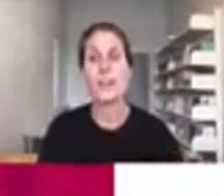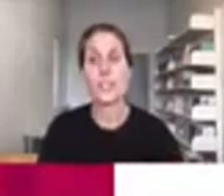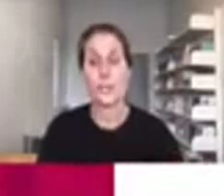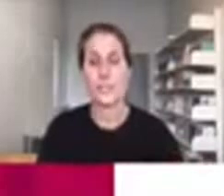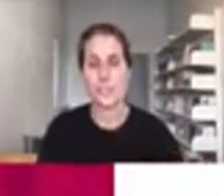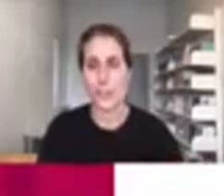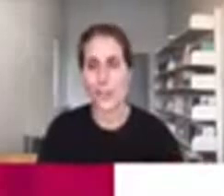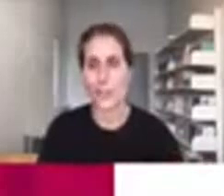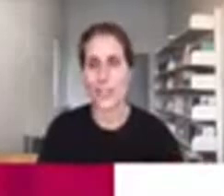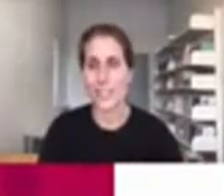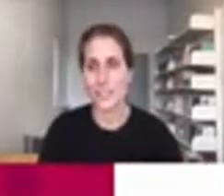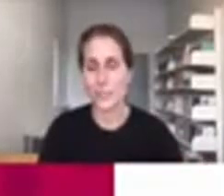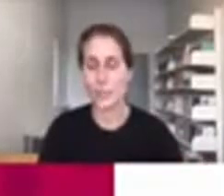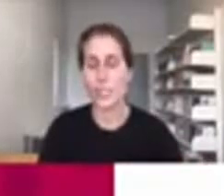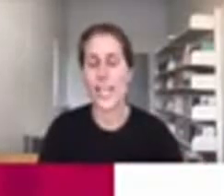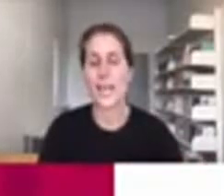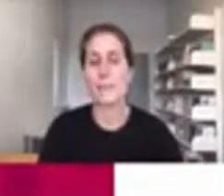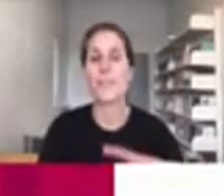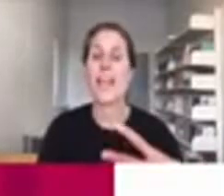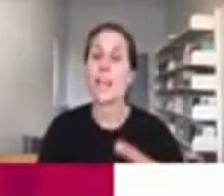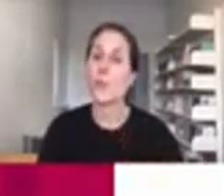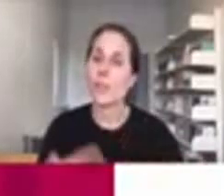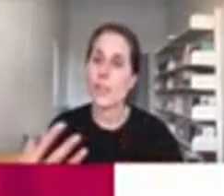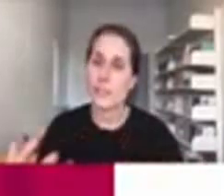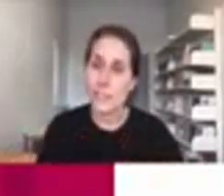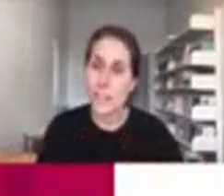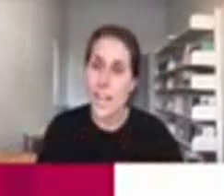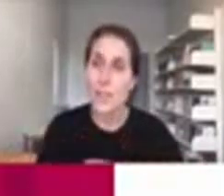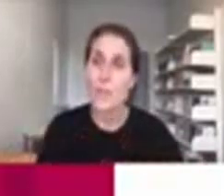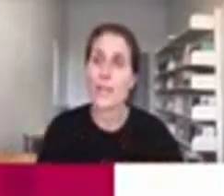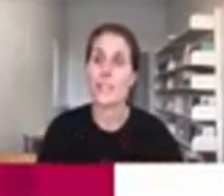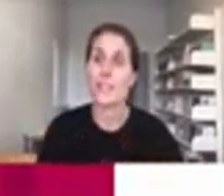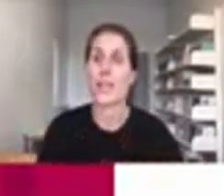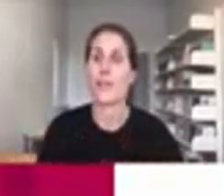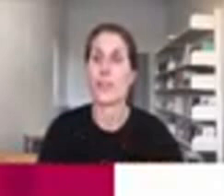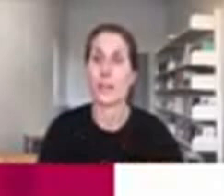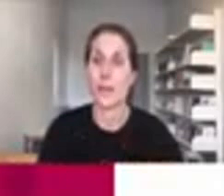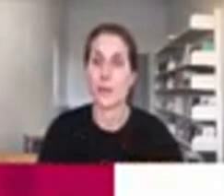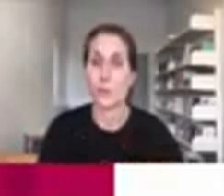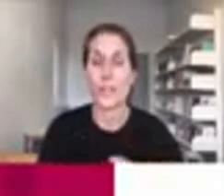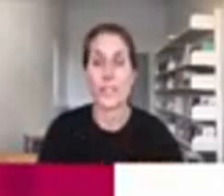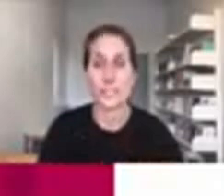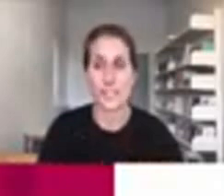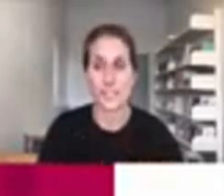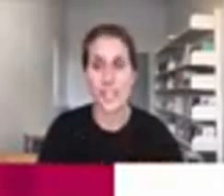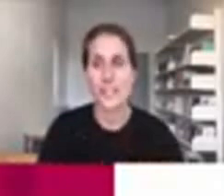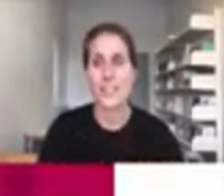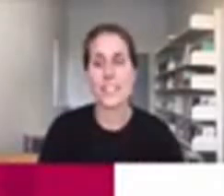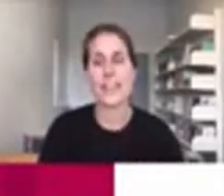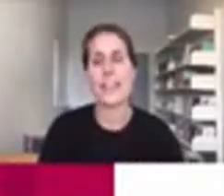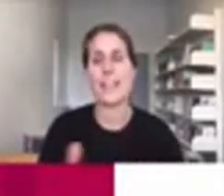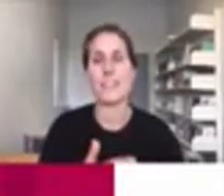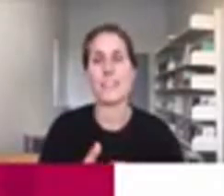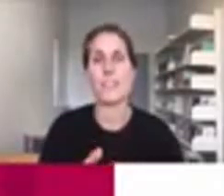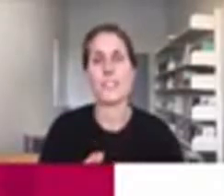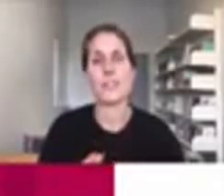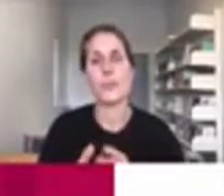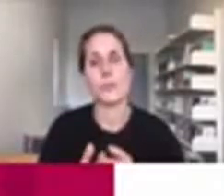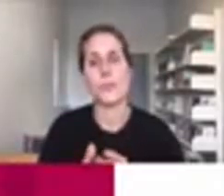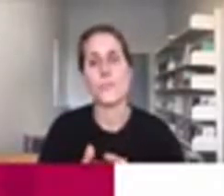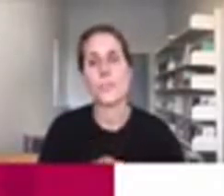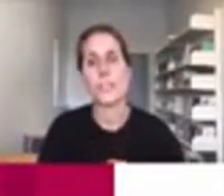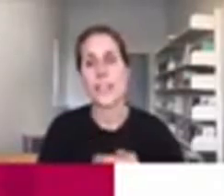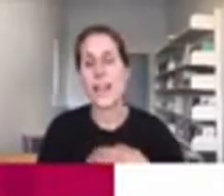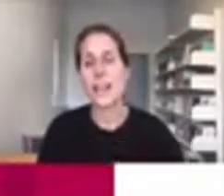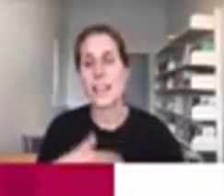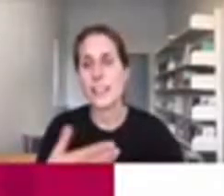way to be structuring a school day, and whether there are other ways that they could think about organising the daily life of their